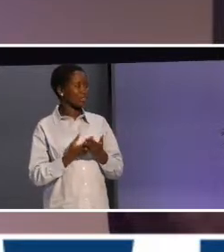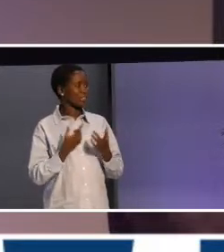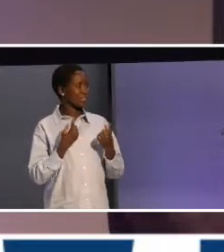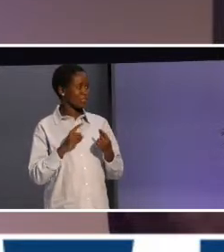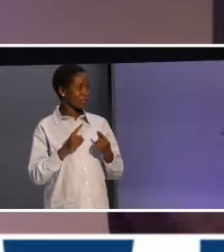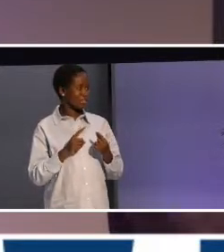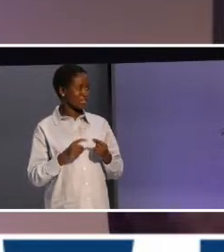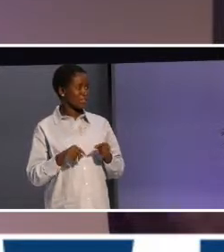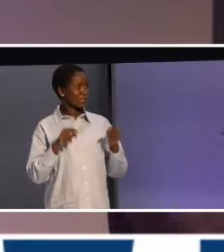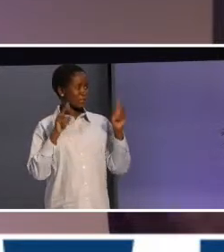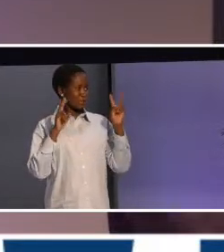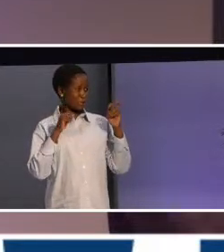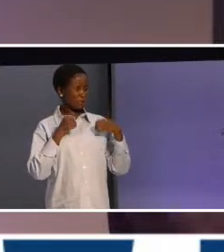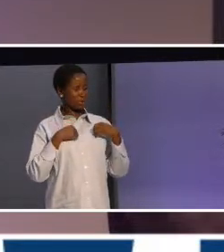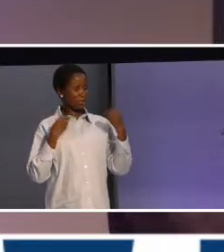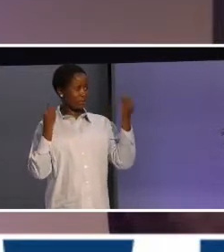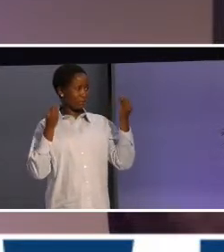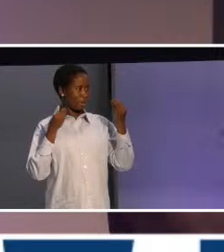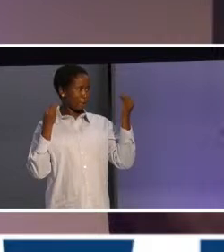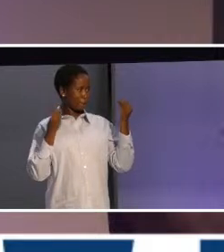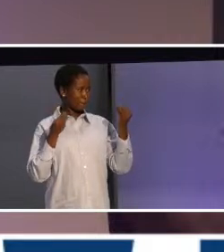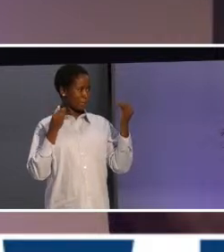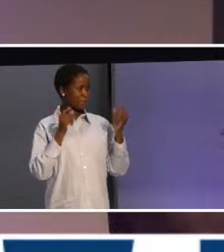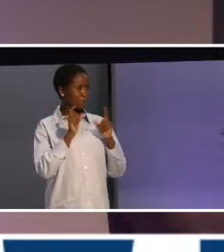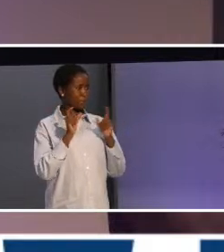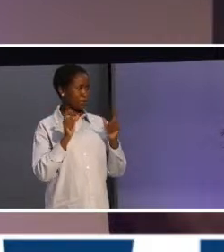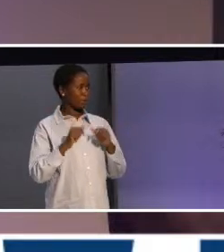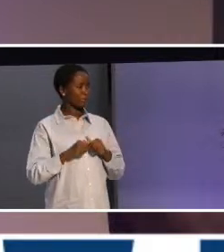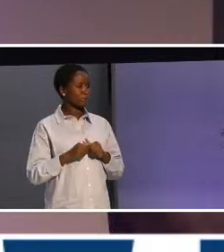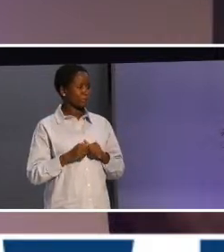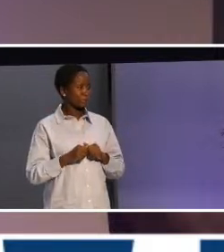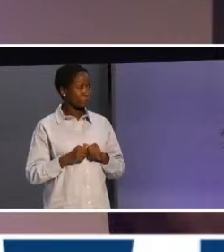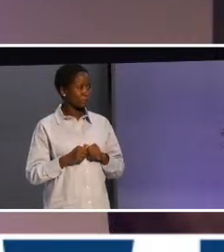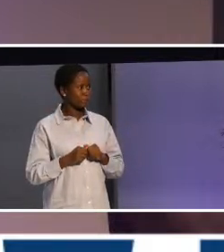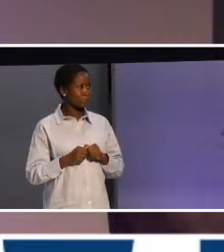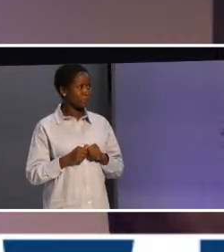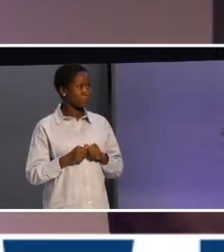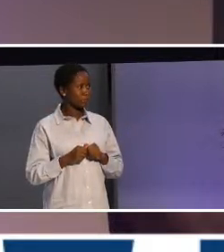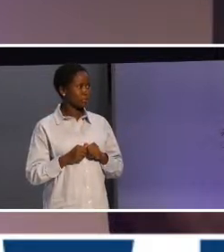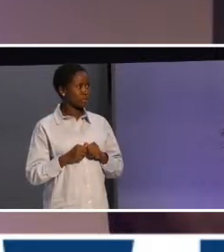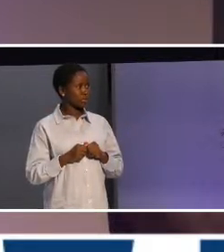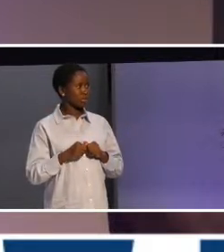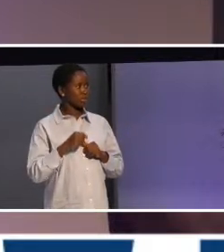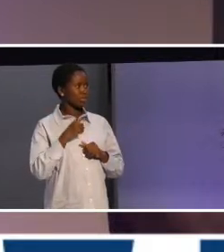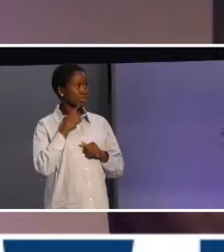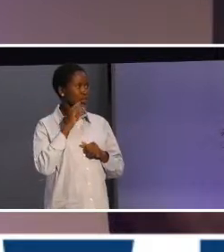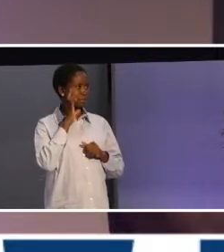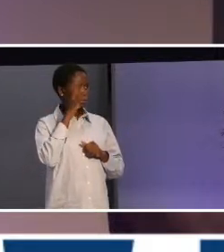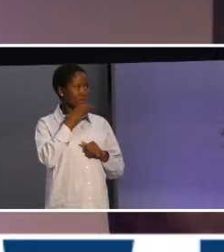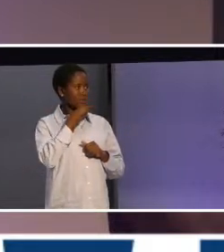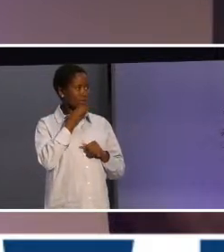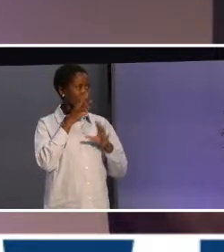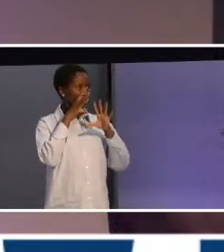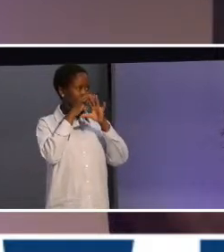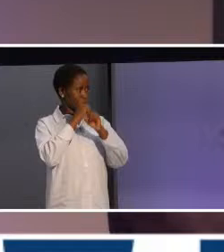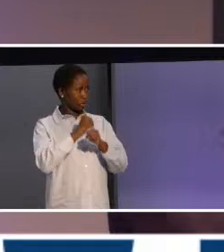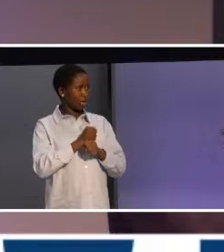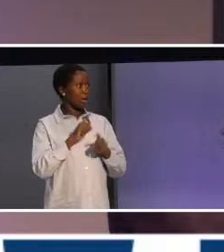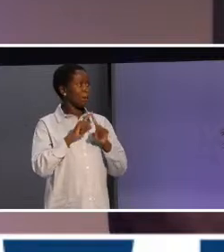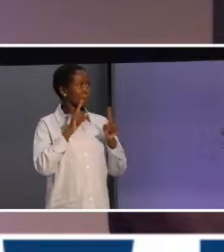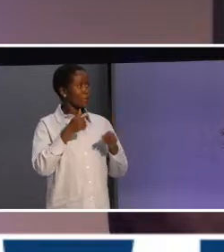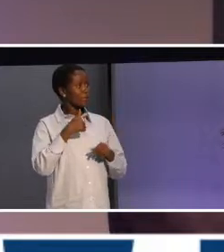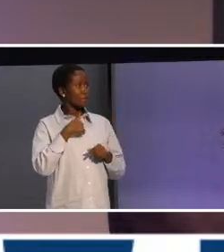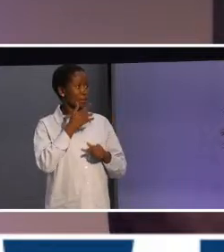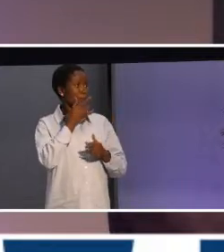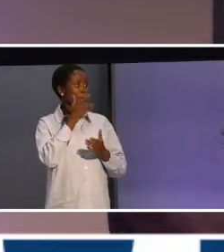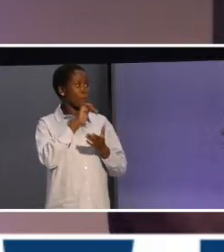famous lines by Robert Frost. The woods are lovely, dark and deep, but I have promises to keep and miles to go before I